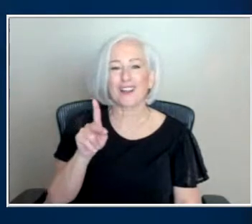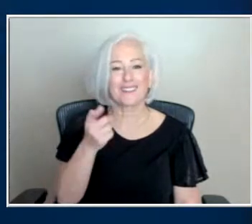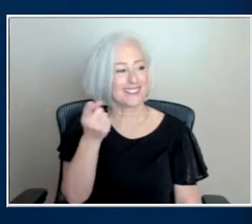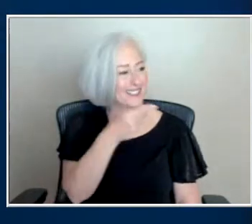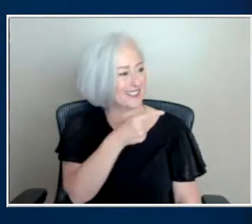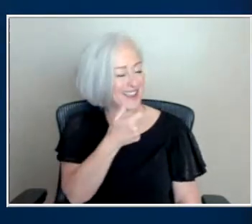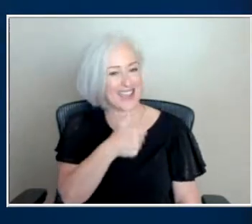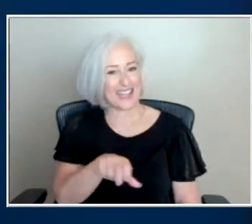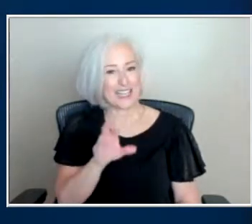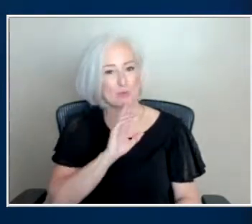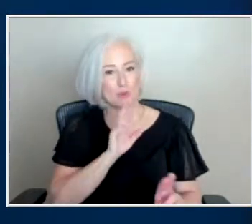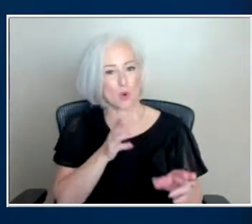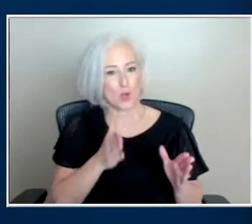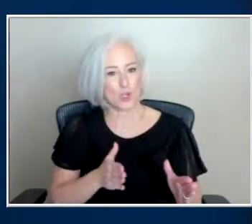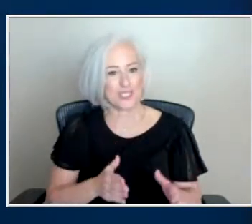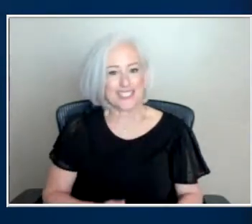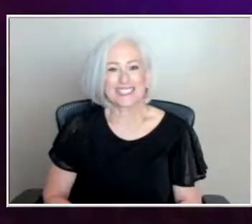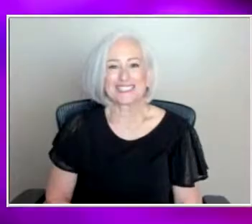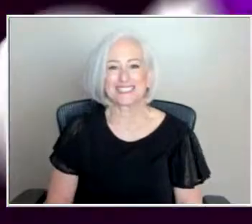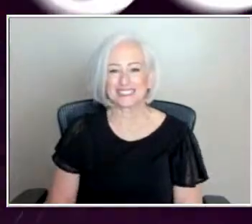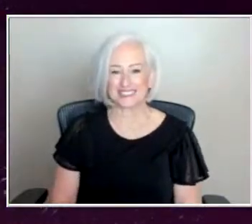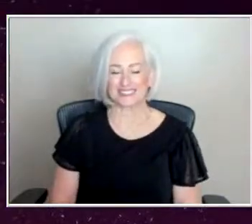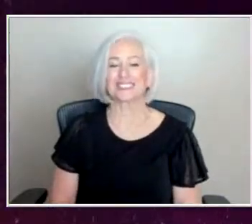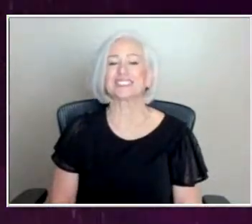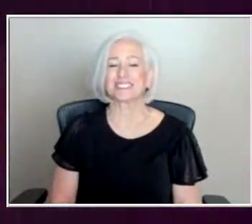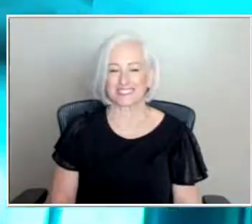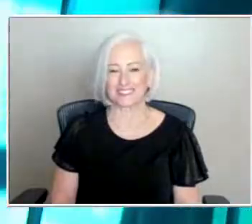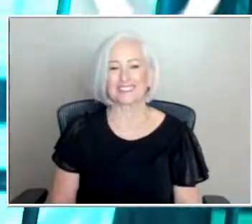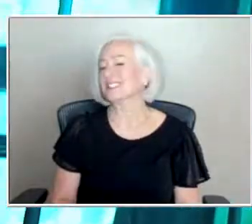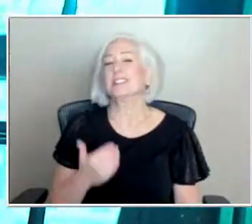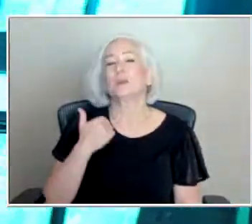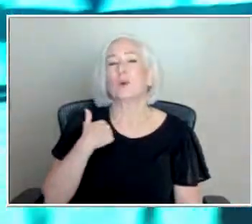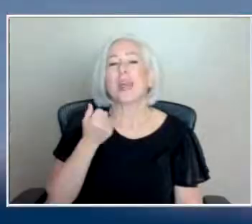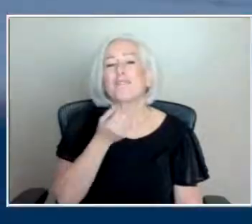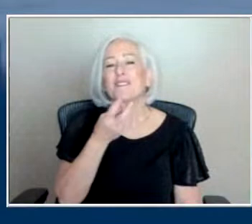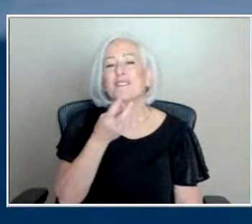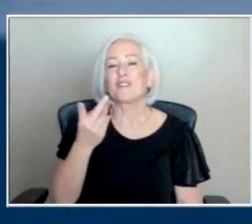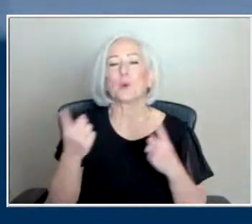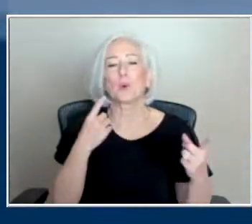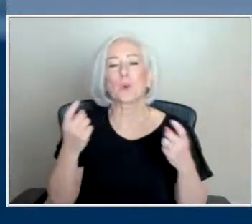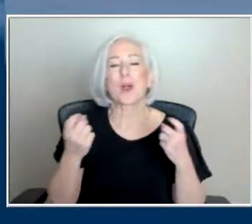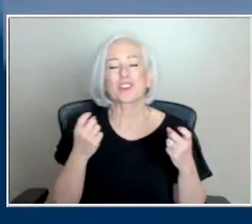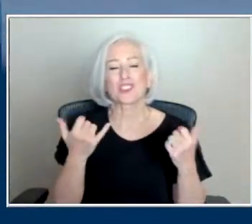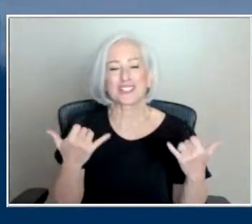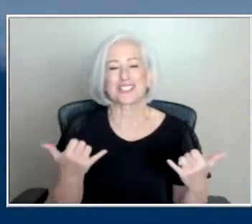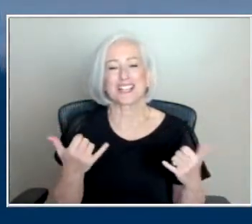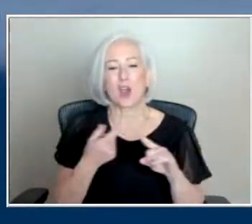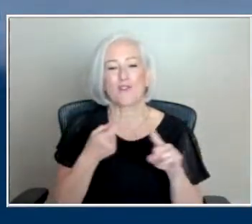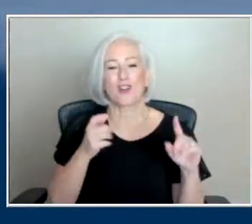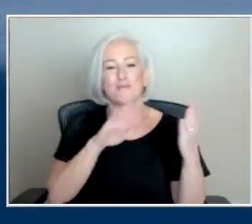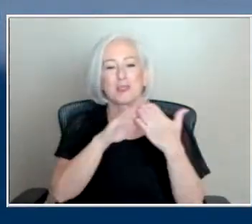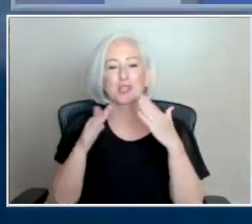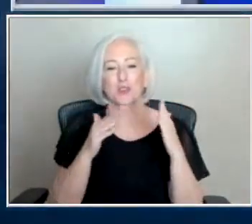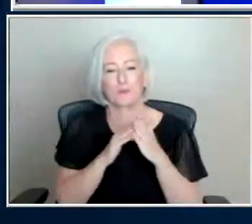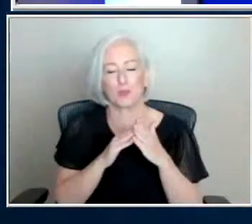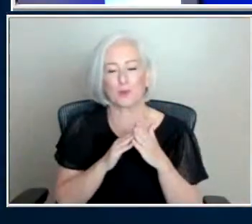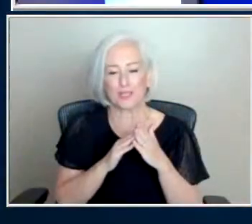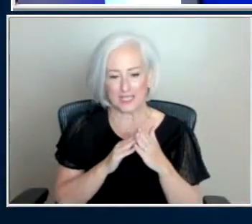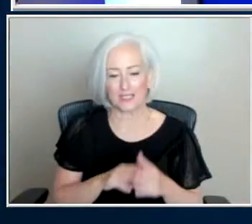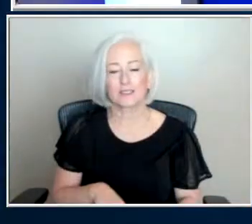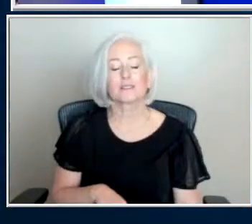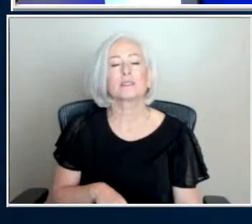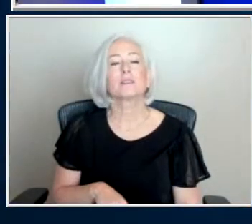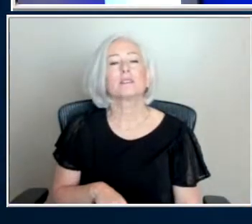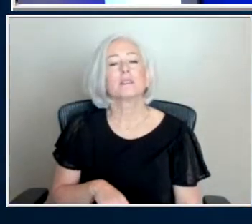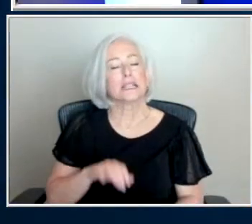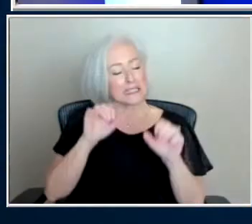today? Thank you. All right, we've got a couple of questions that I want to get to from our community. Yen wants to know, could a pregnant